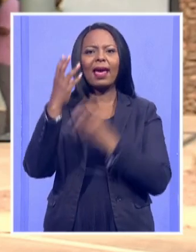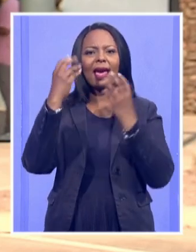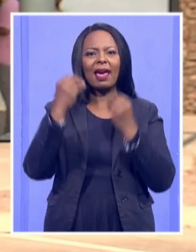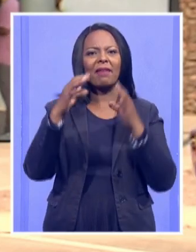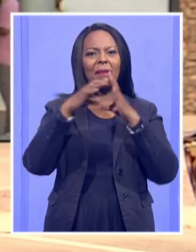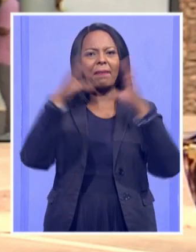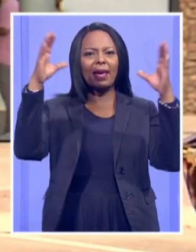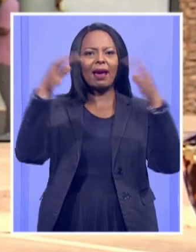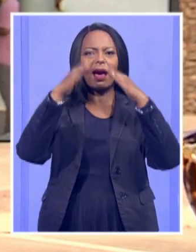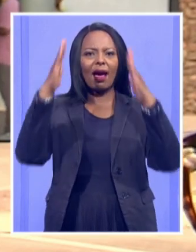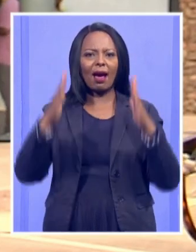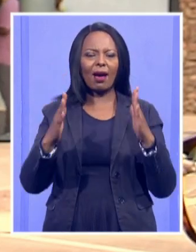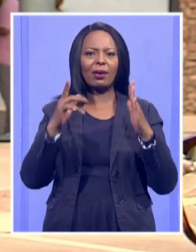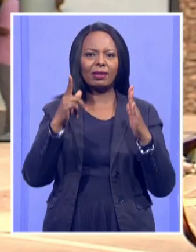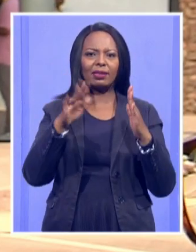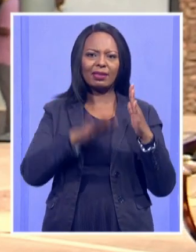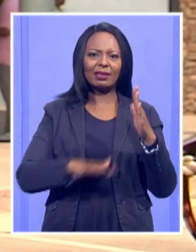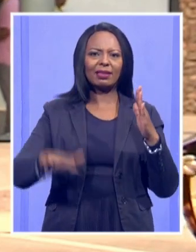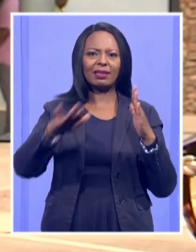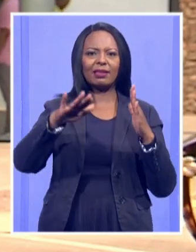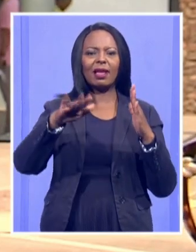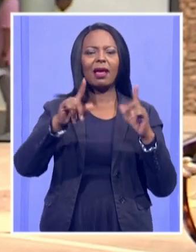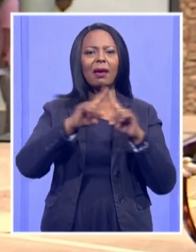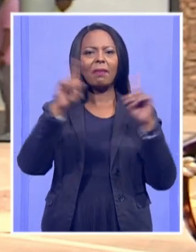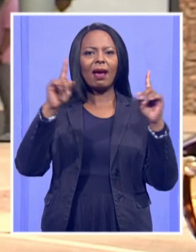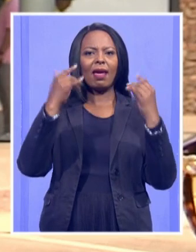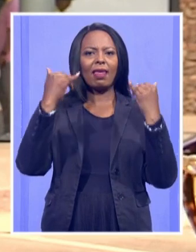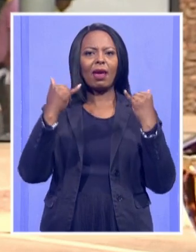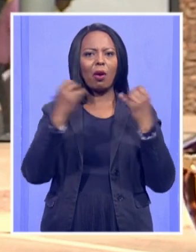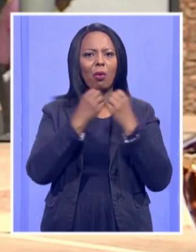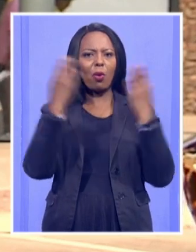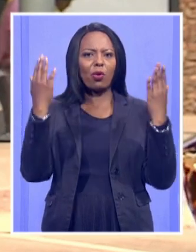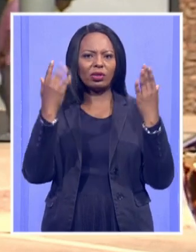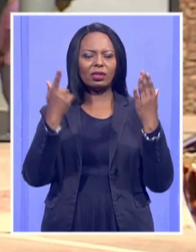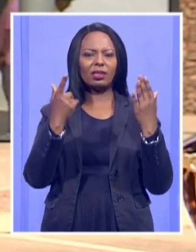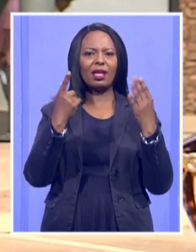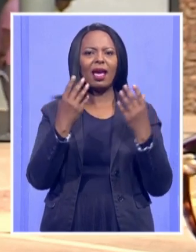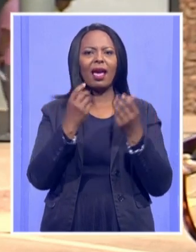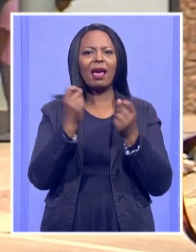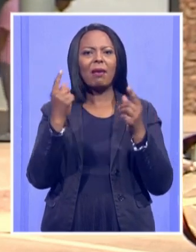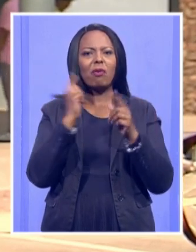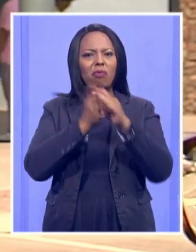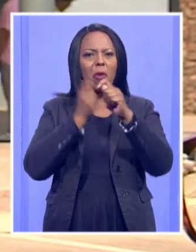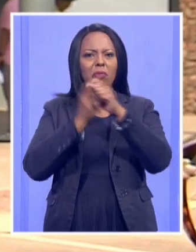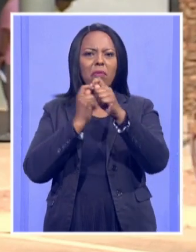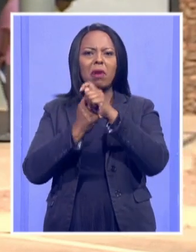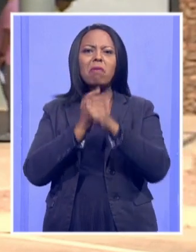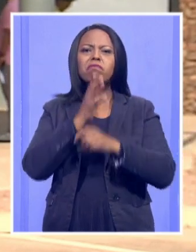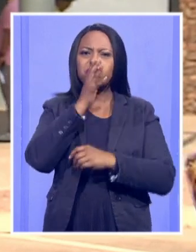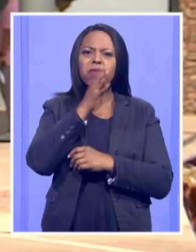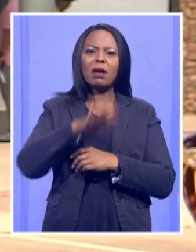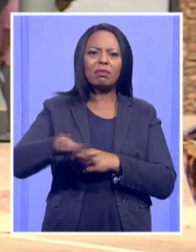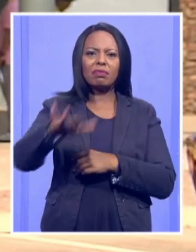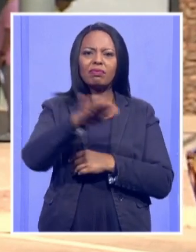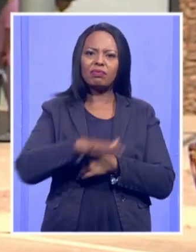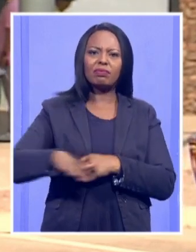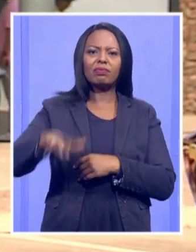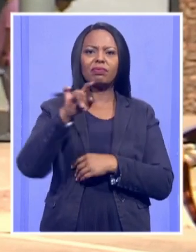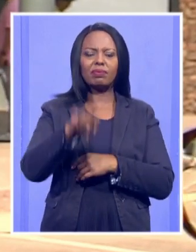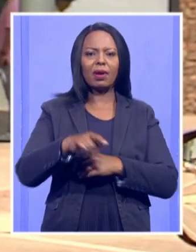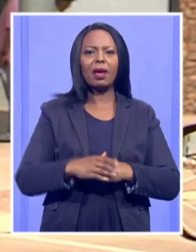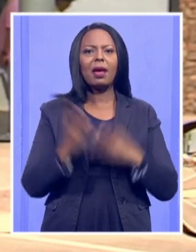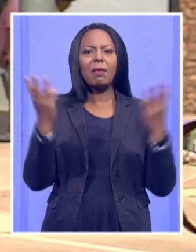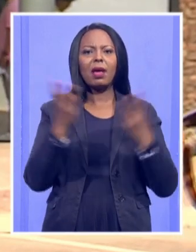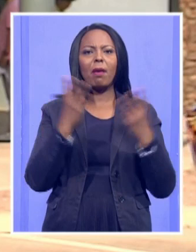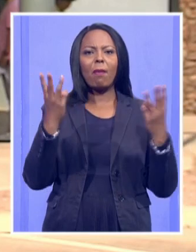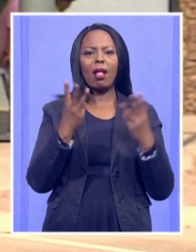explosion of that problem, which leads to proliferation and mushrooming of informal settlements right throughout the province. People moving